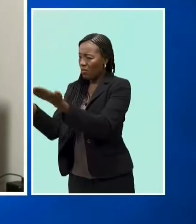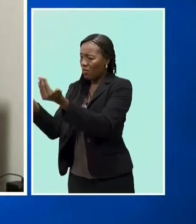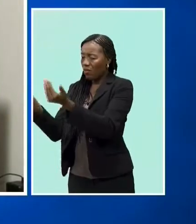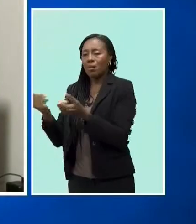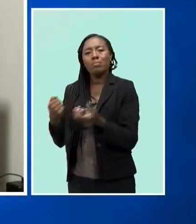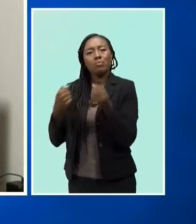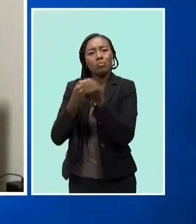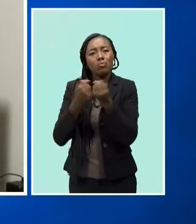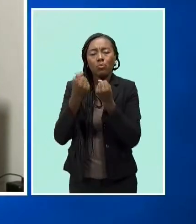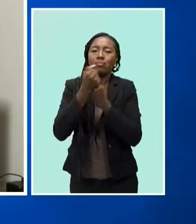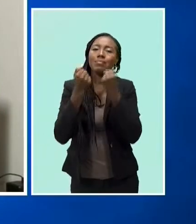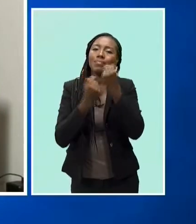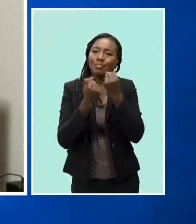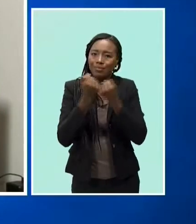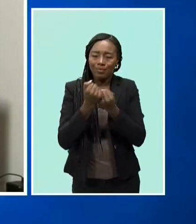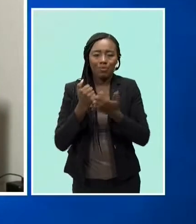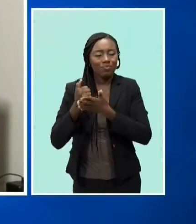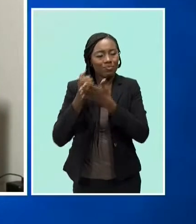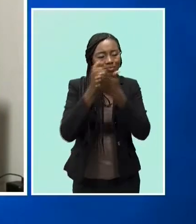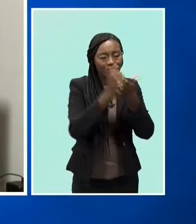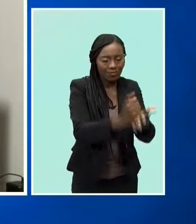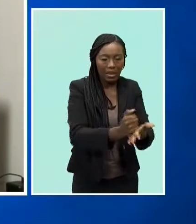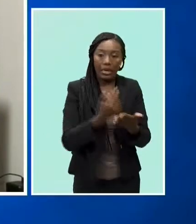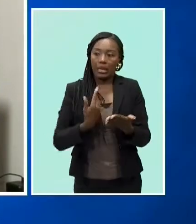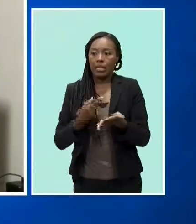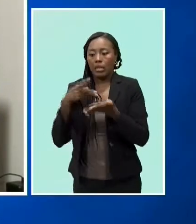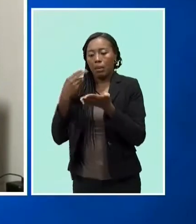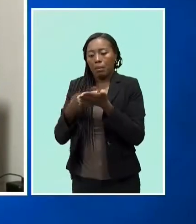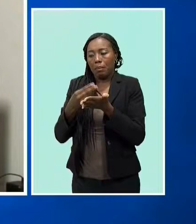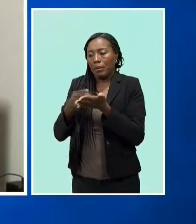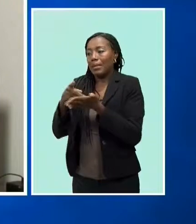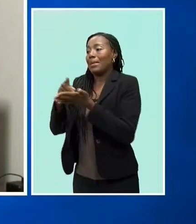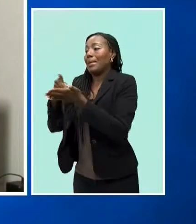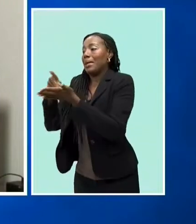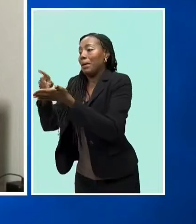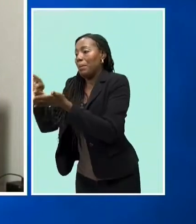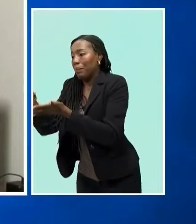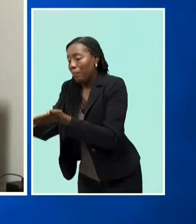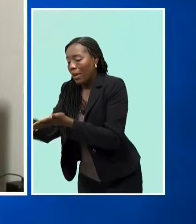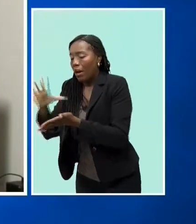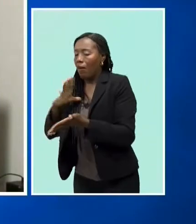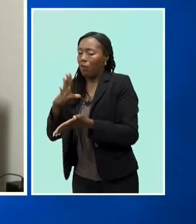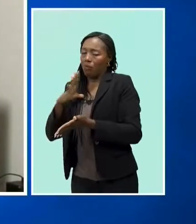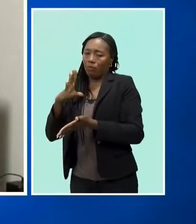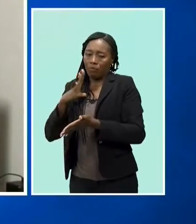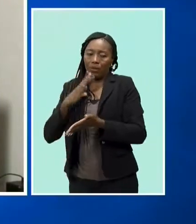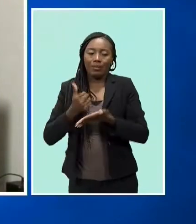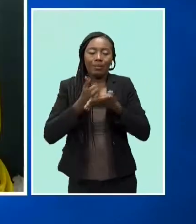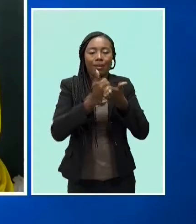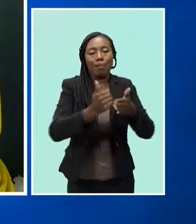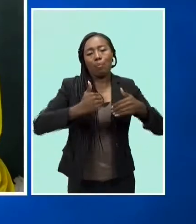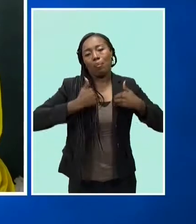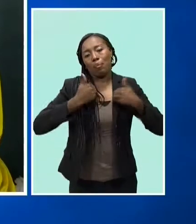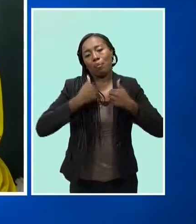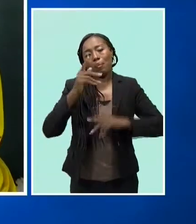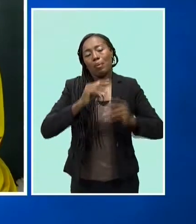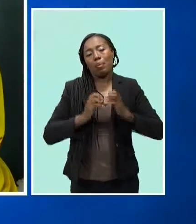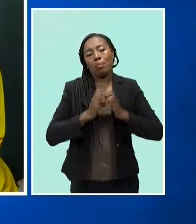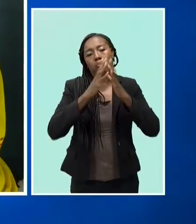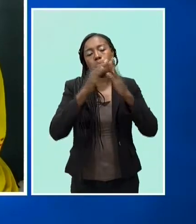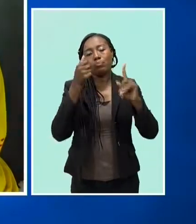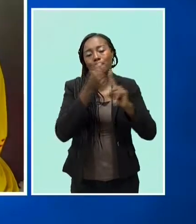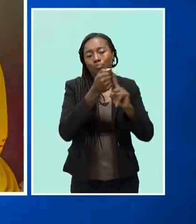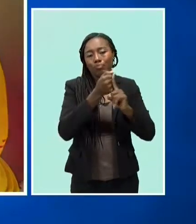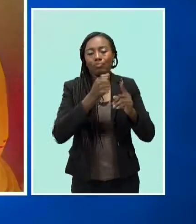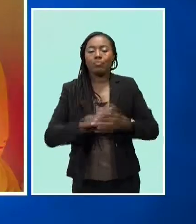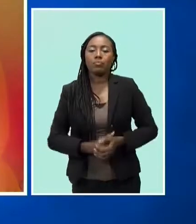can render that assistance at an affordable and cost-effective rate for the young entrepreneur. One